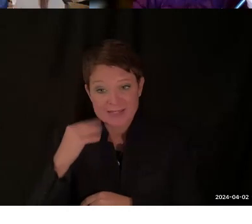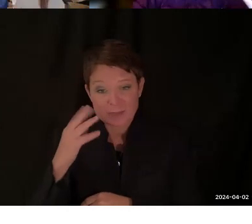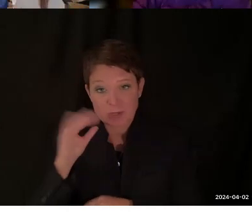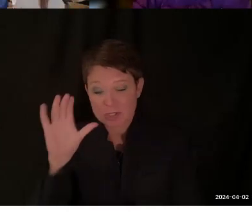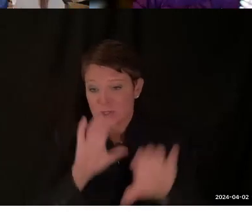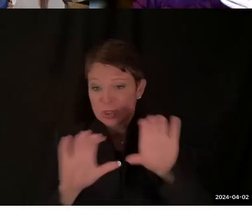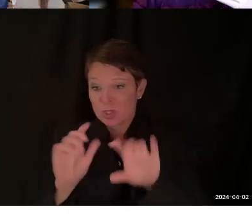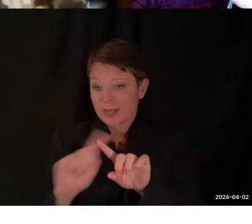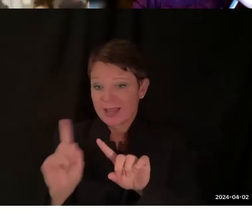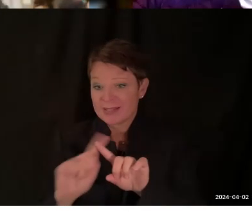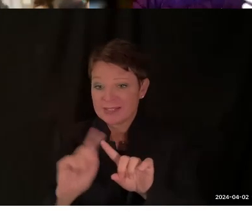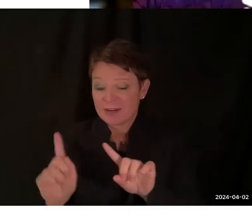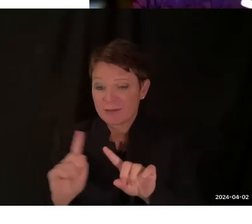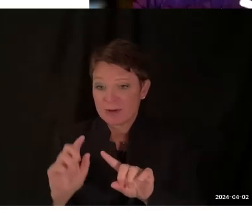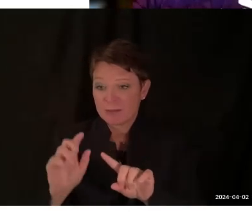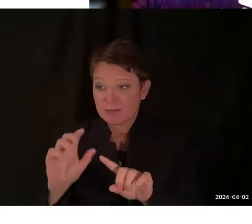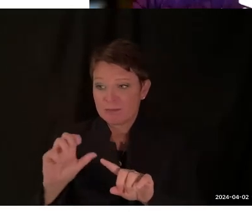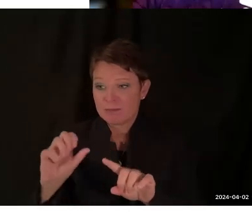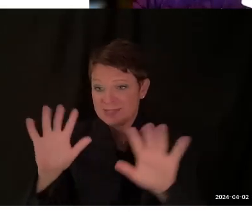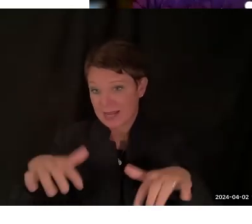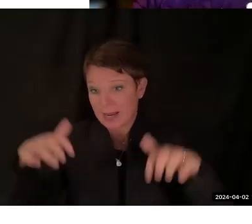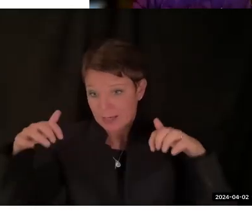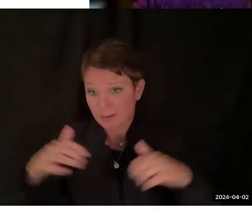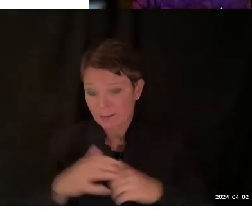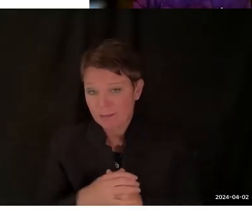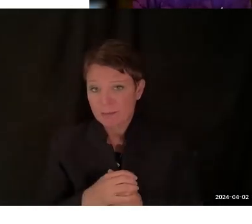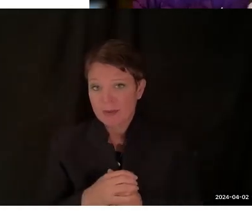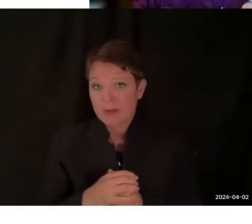all sorts of different stadiums, but I just